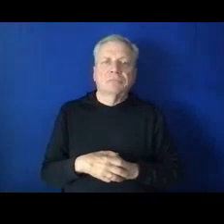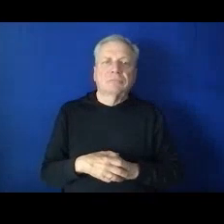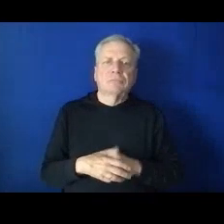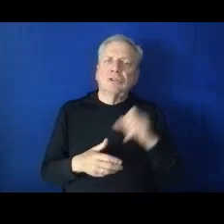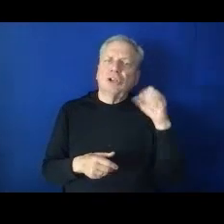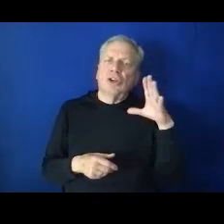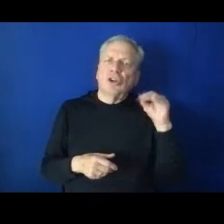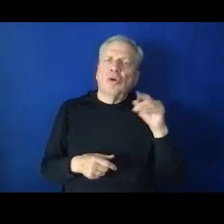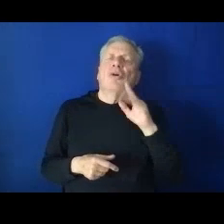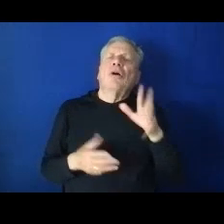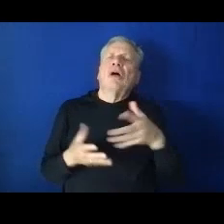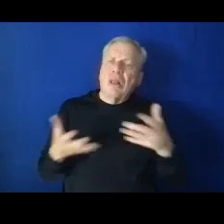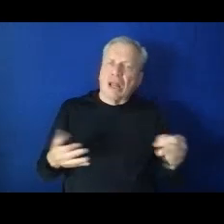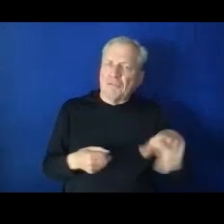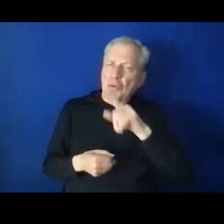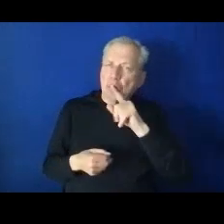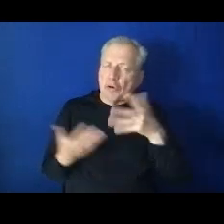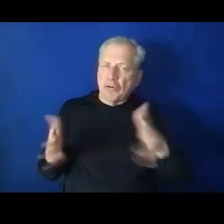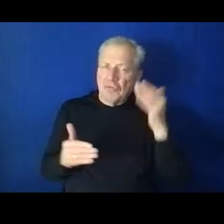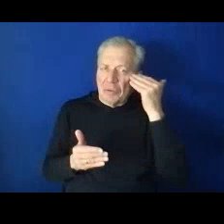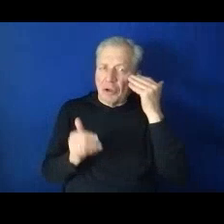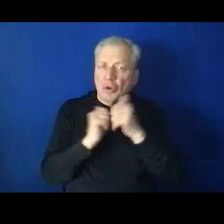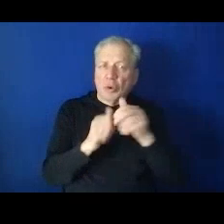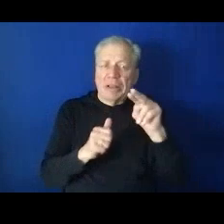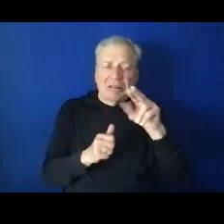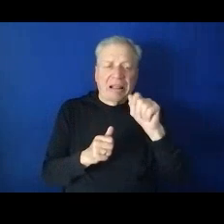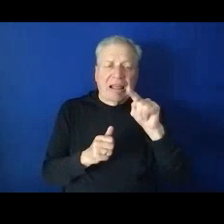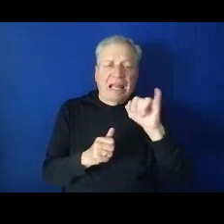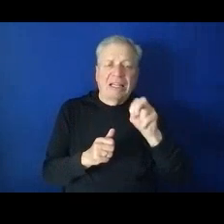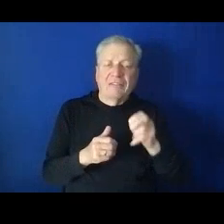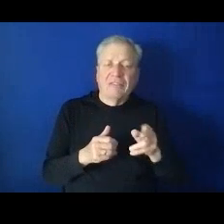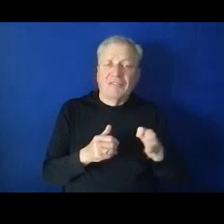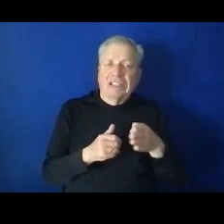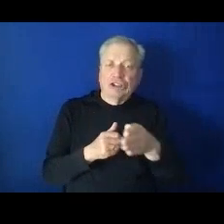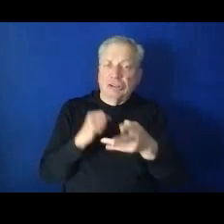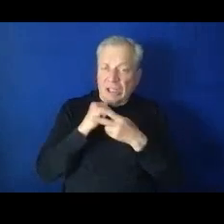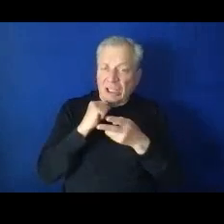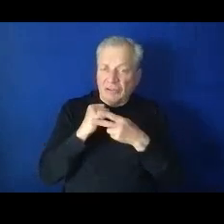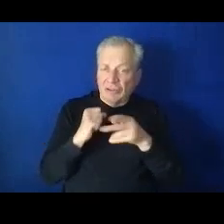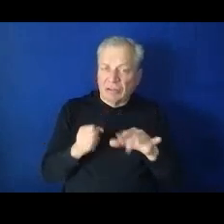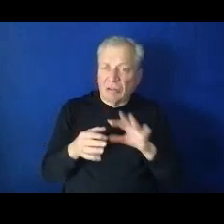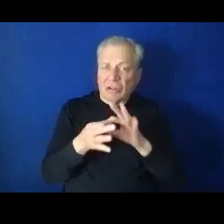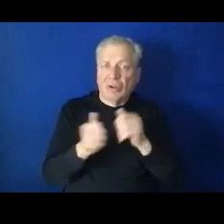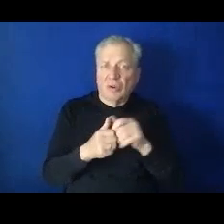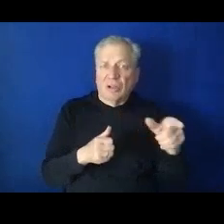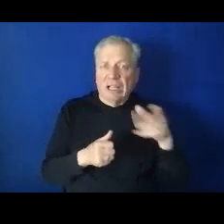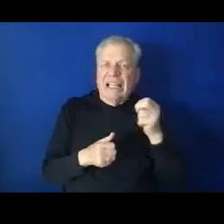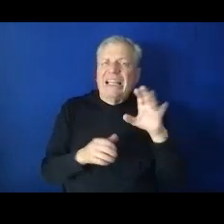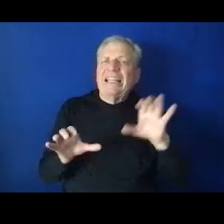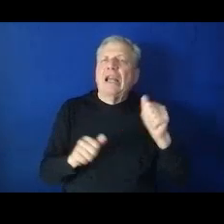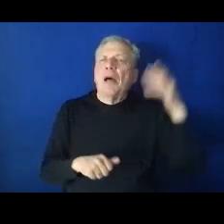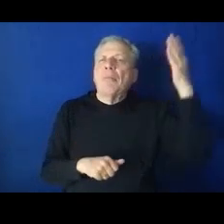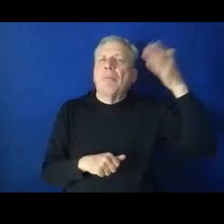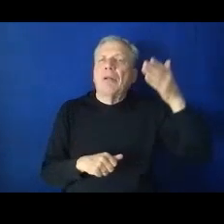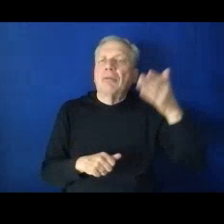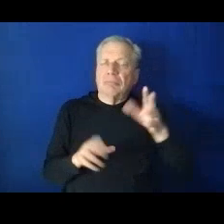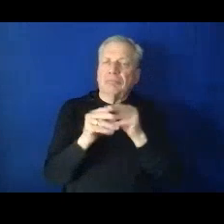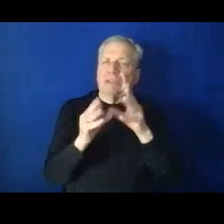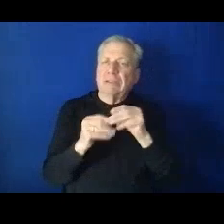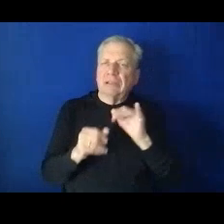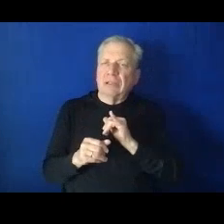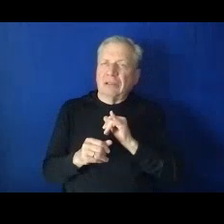So a lot of y'all are very familiar with the native fish conservation work that goes on that's led by Todd Kuhl. He did a public meeting, I want